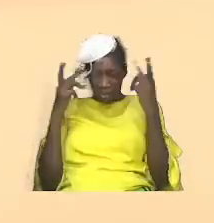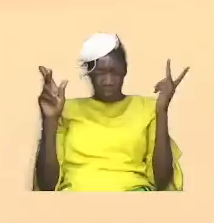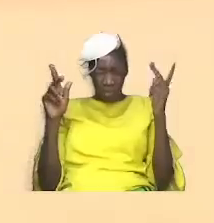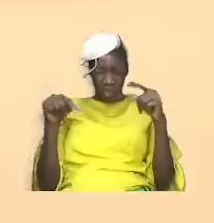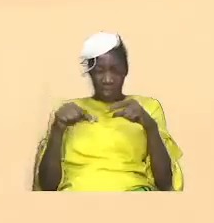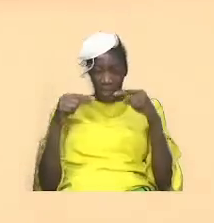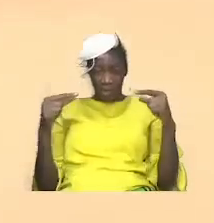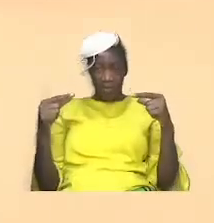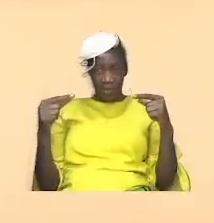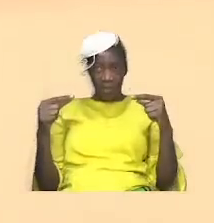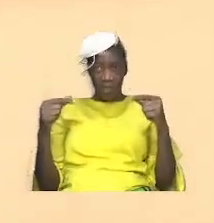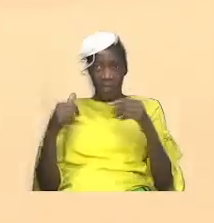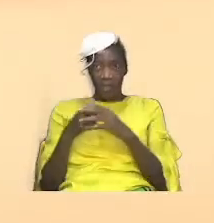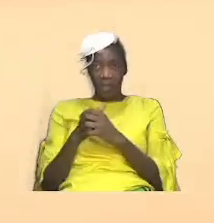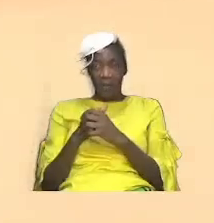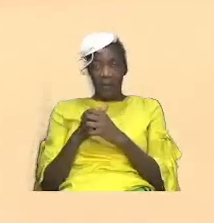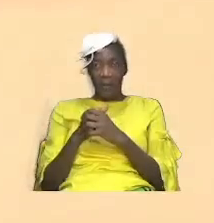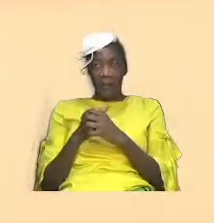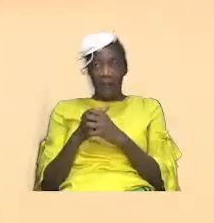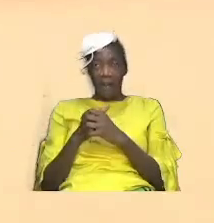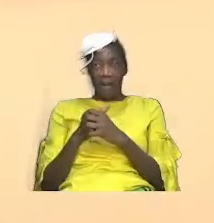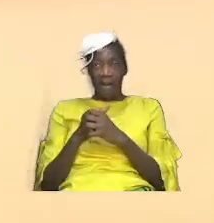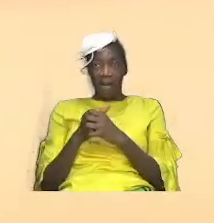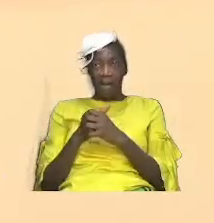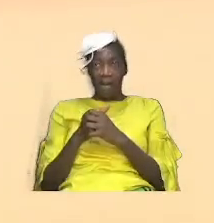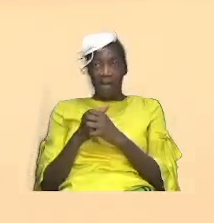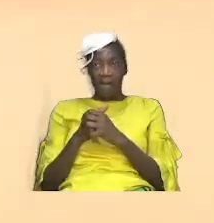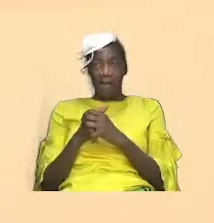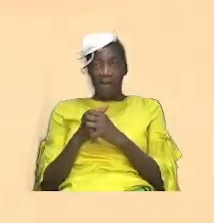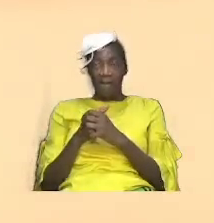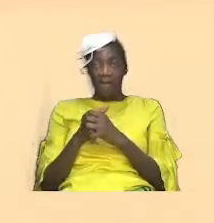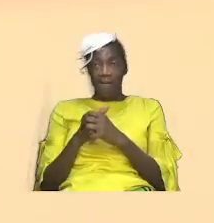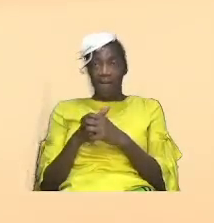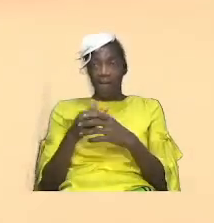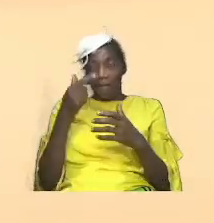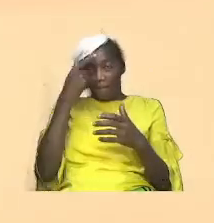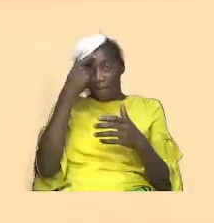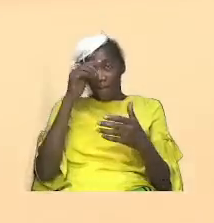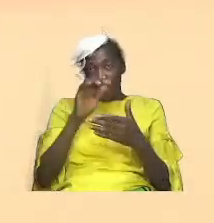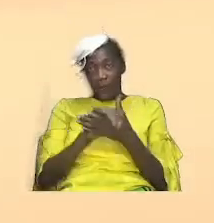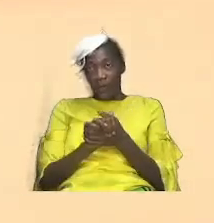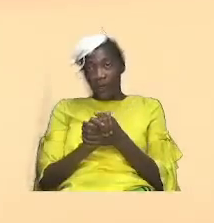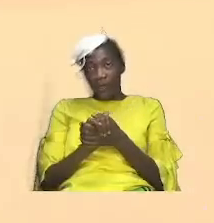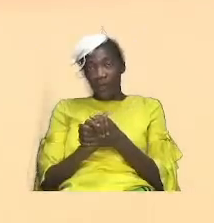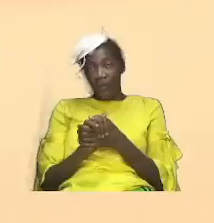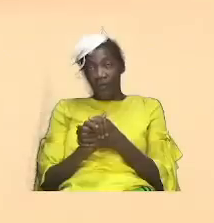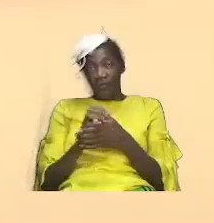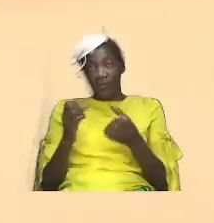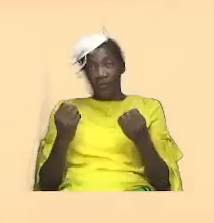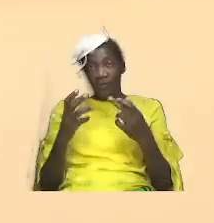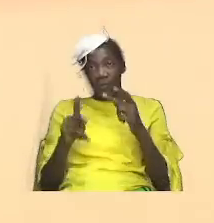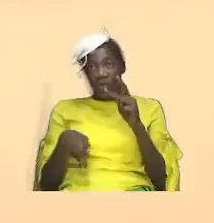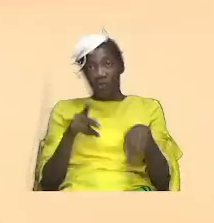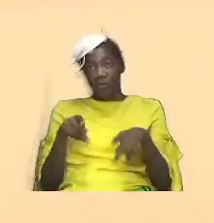there. I do believe it. I do believe that a lot of folks that